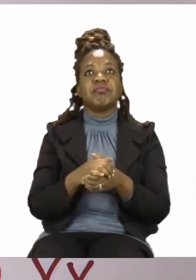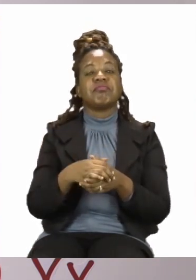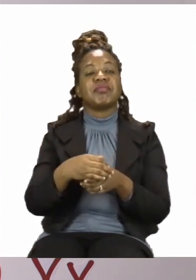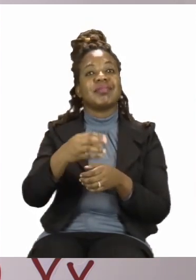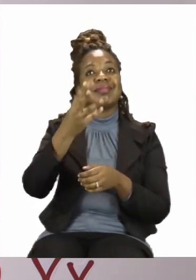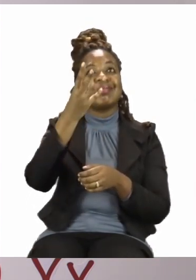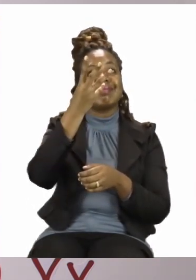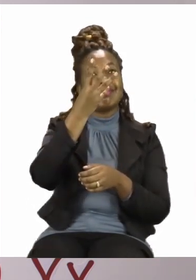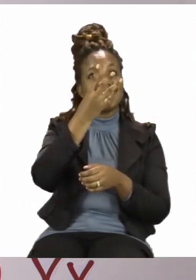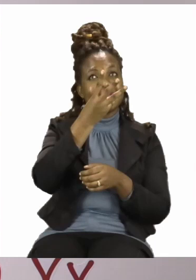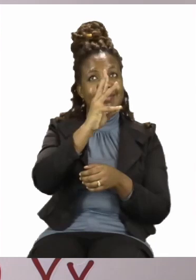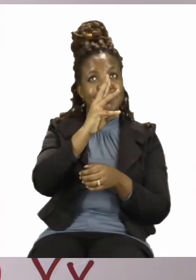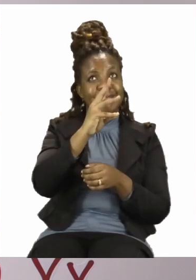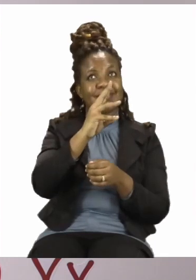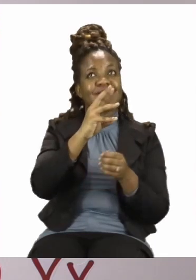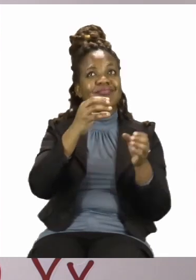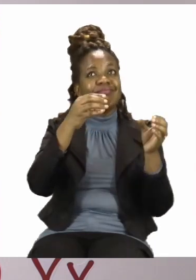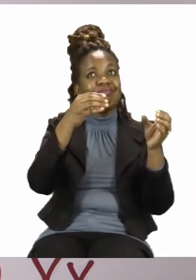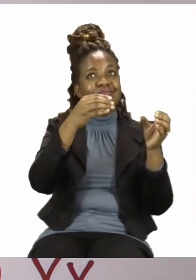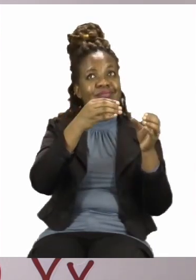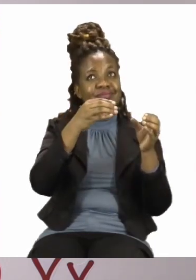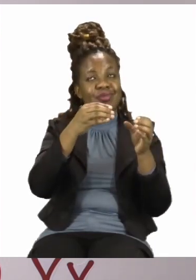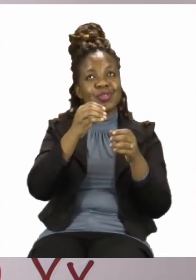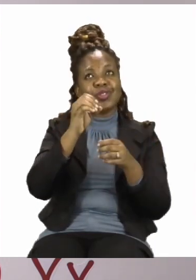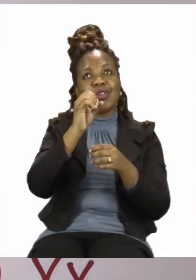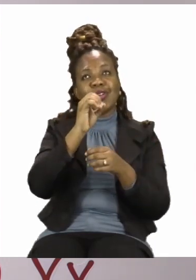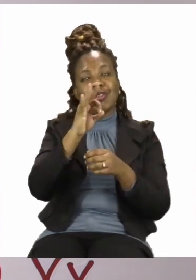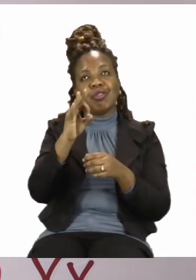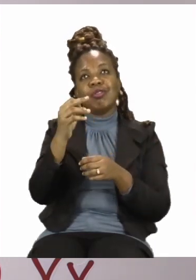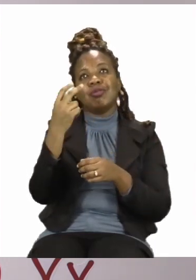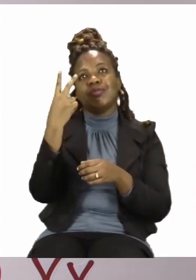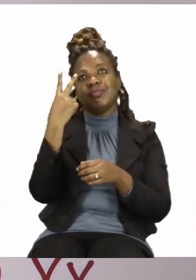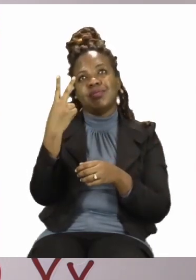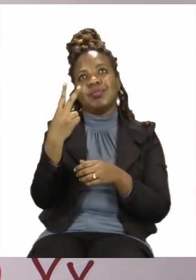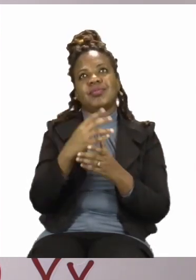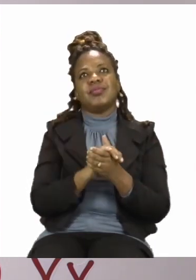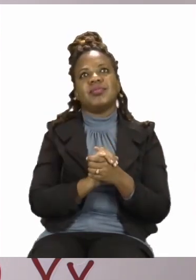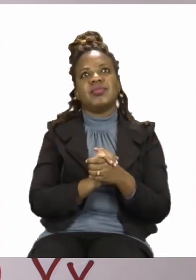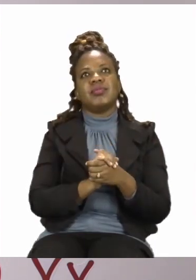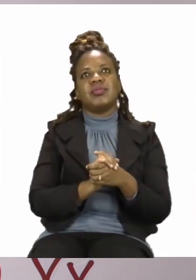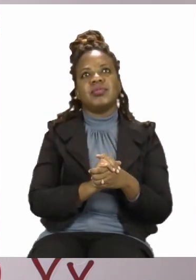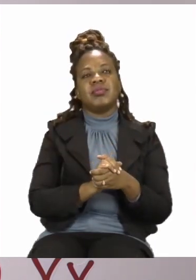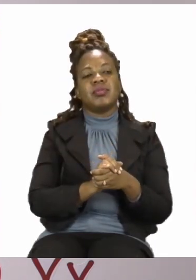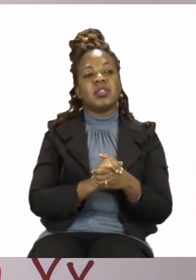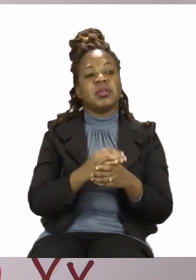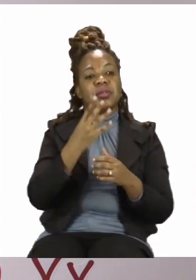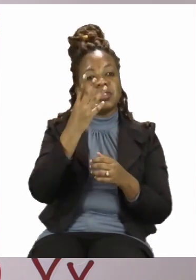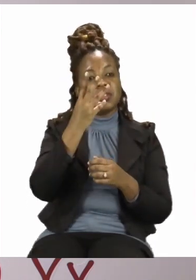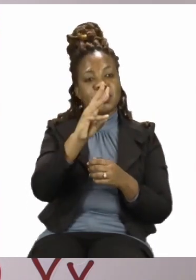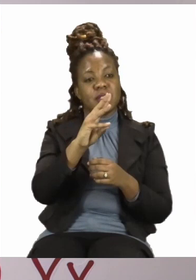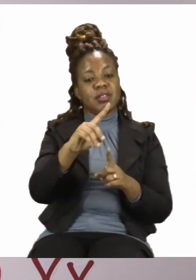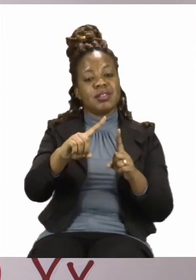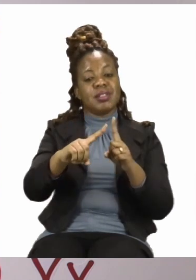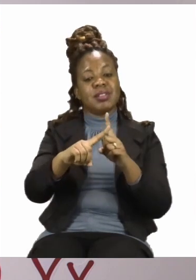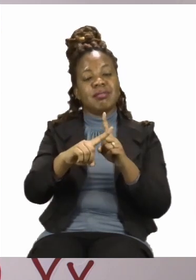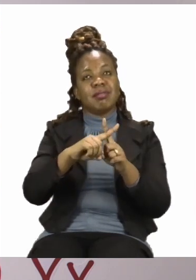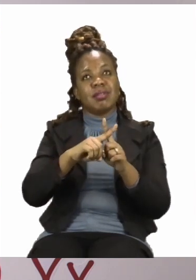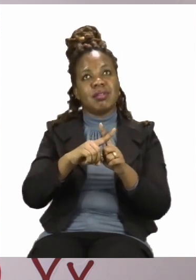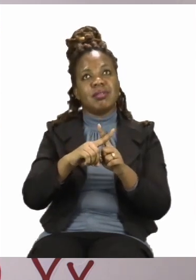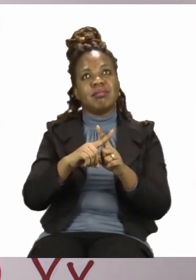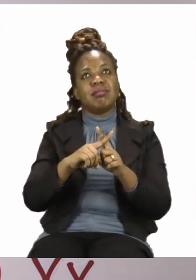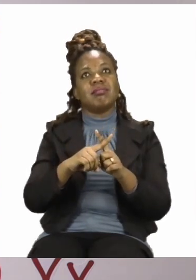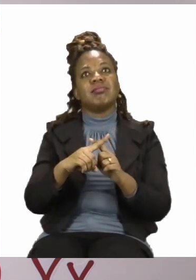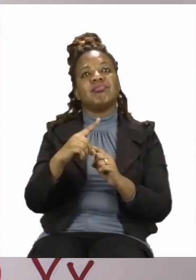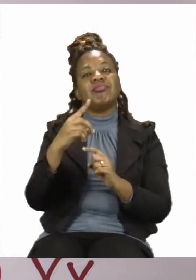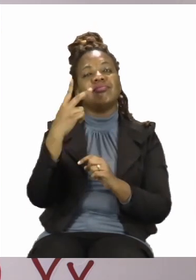2. I am going to write my 6 and then my sign, then